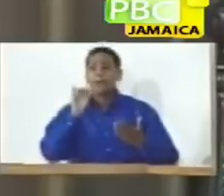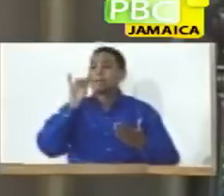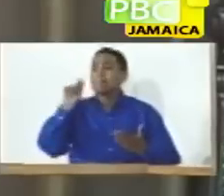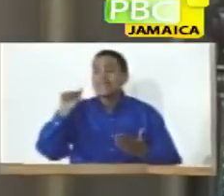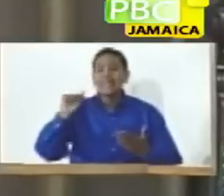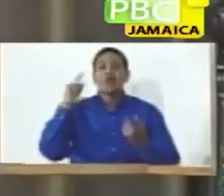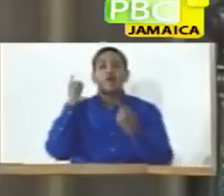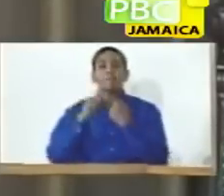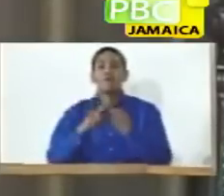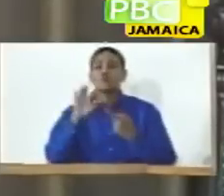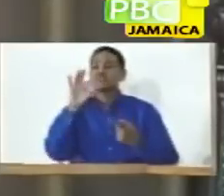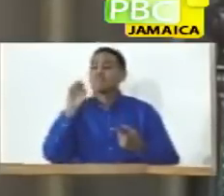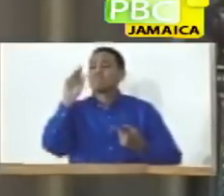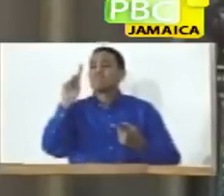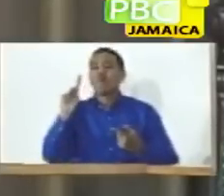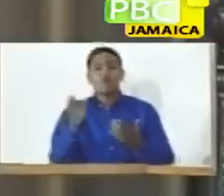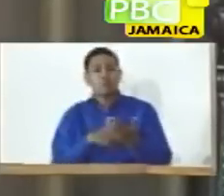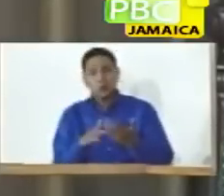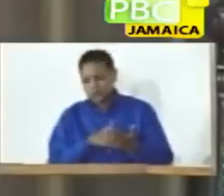and folklore.